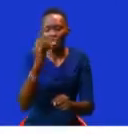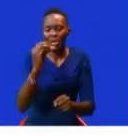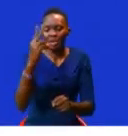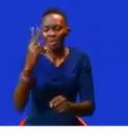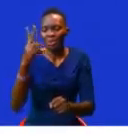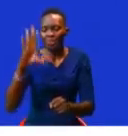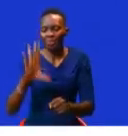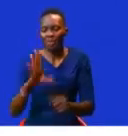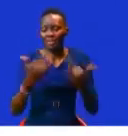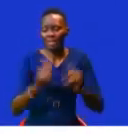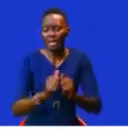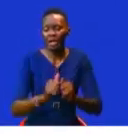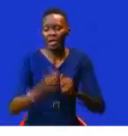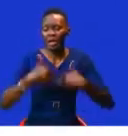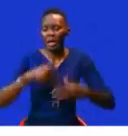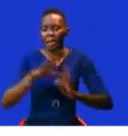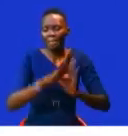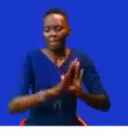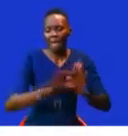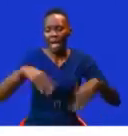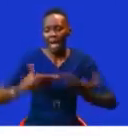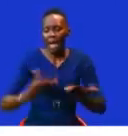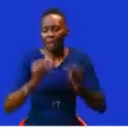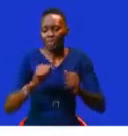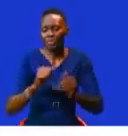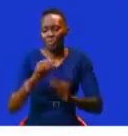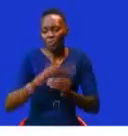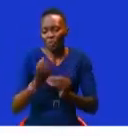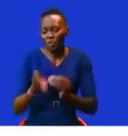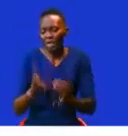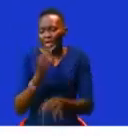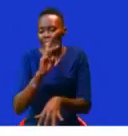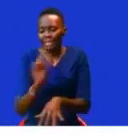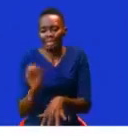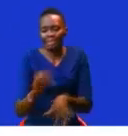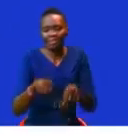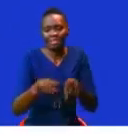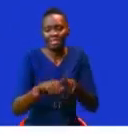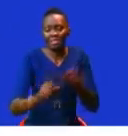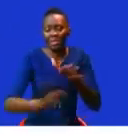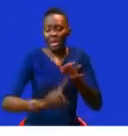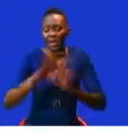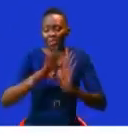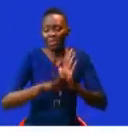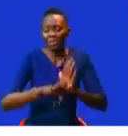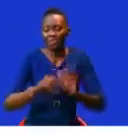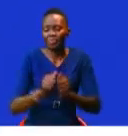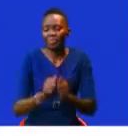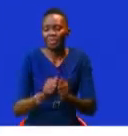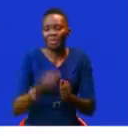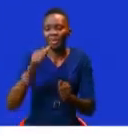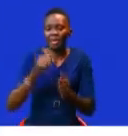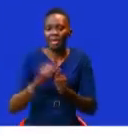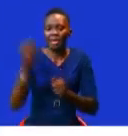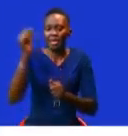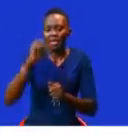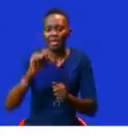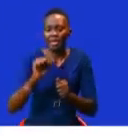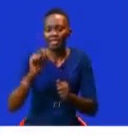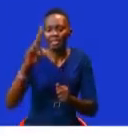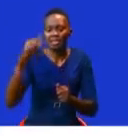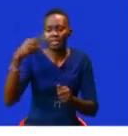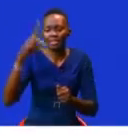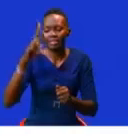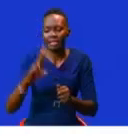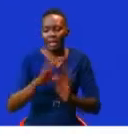2024-2025. Waseke tuwa kaka wadhi finance which emero la ijine kati ma Migori. Under the program, well, reproductive health program in our